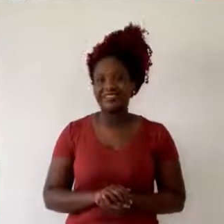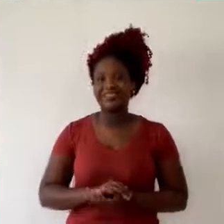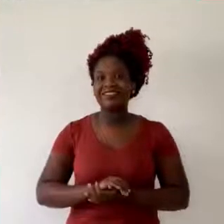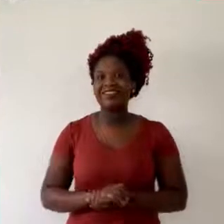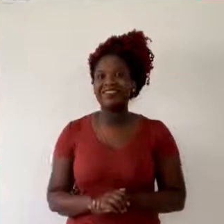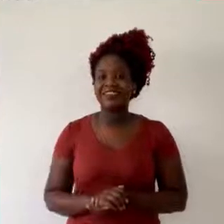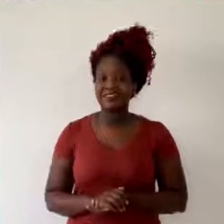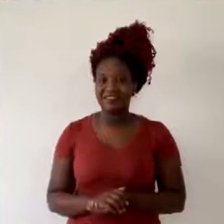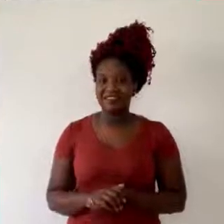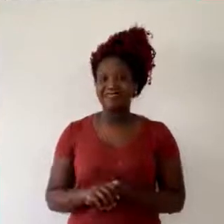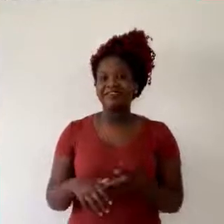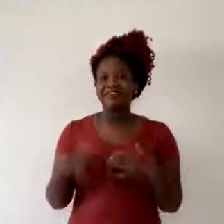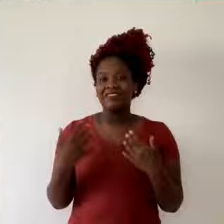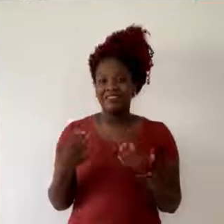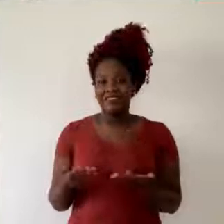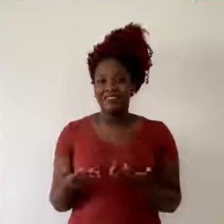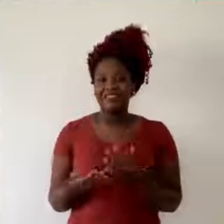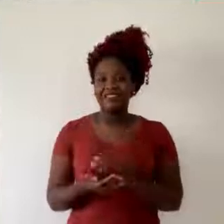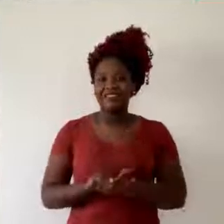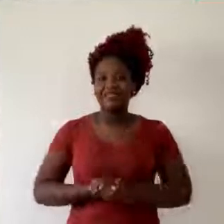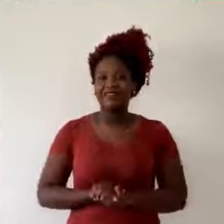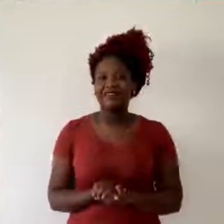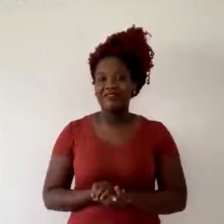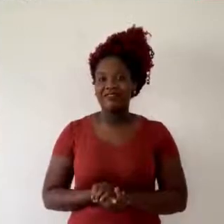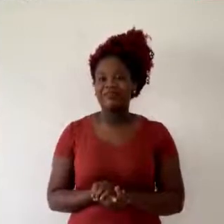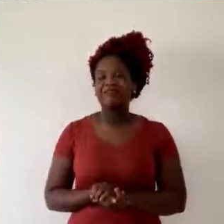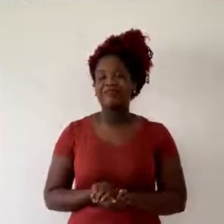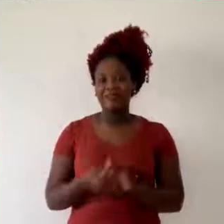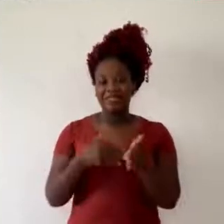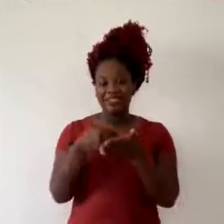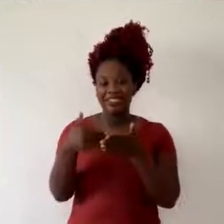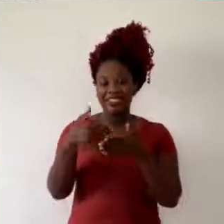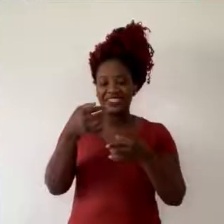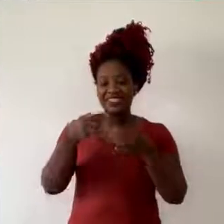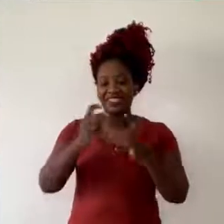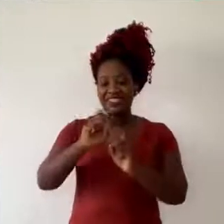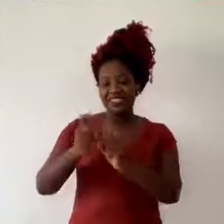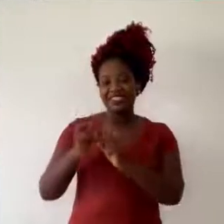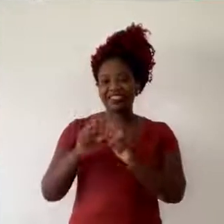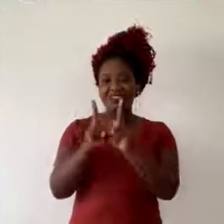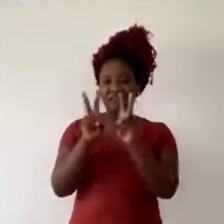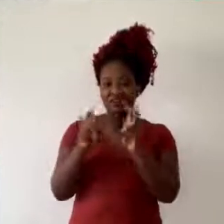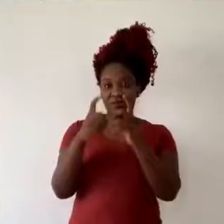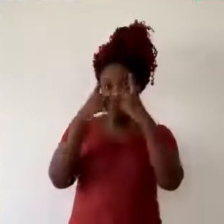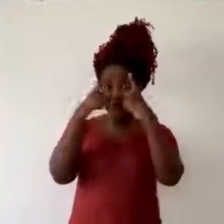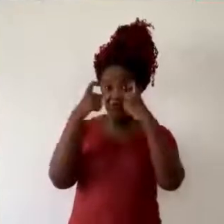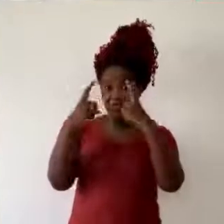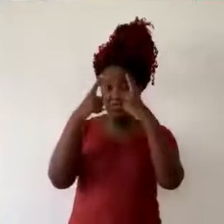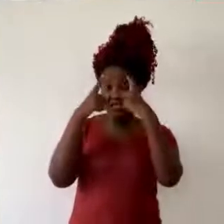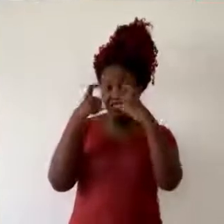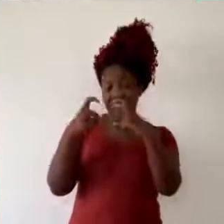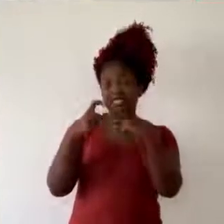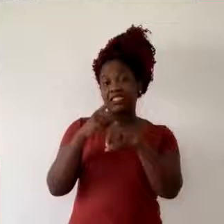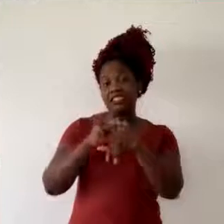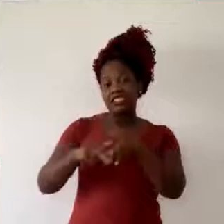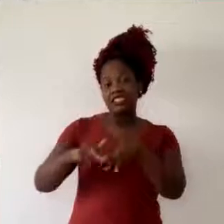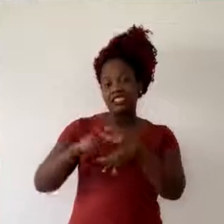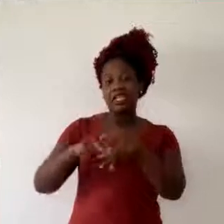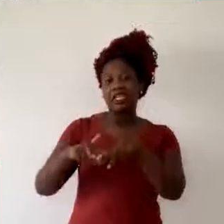Then I believe that we may start this debate about gender violence,